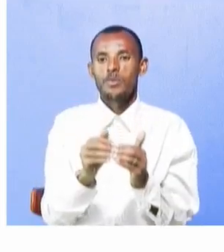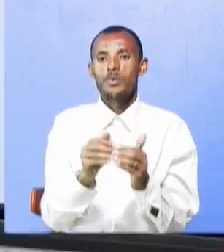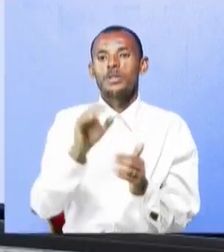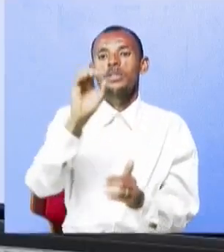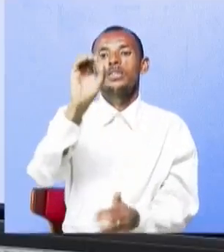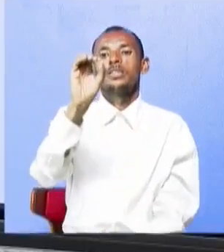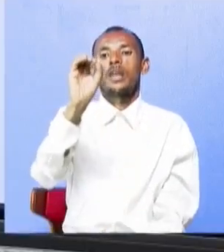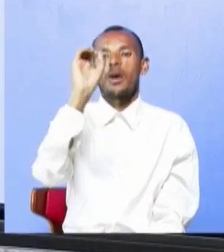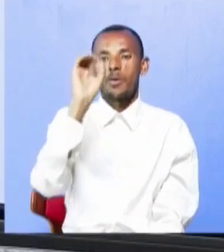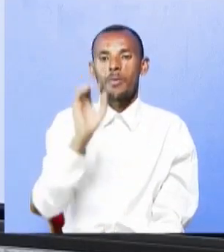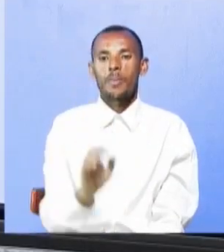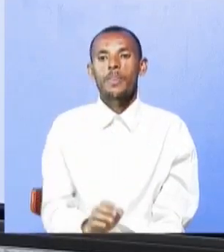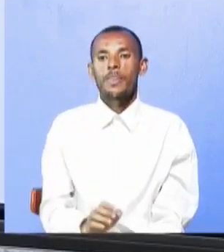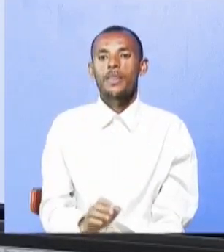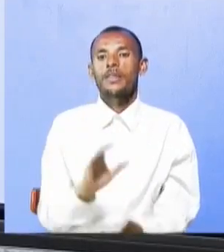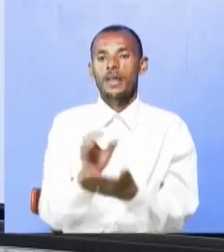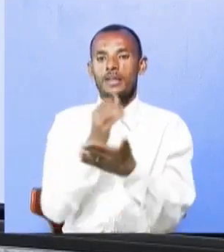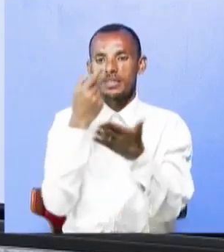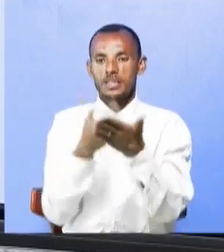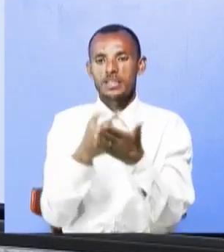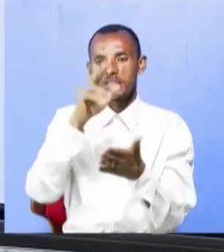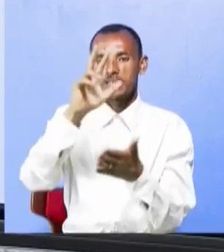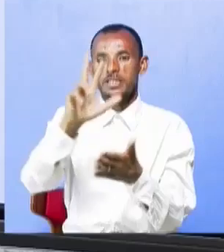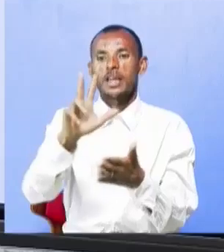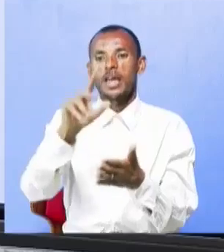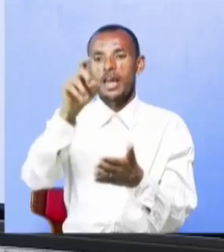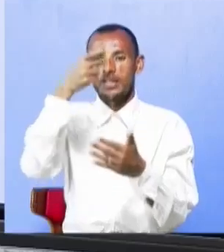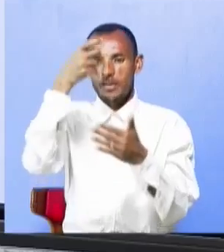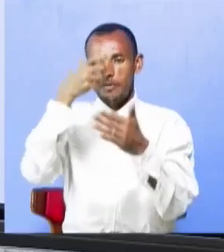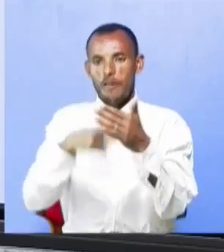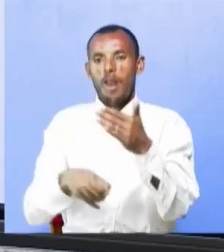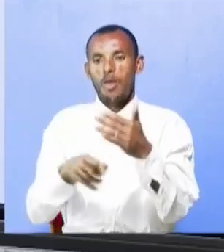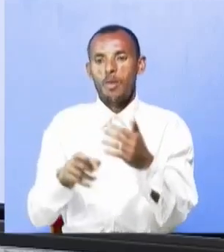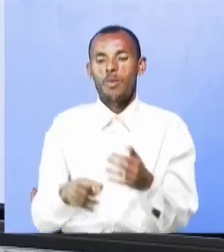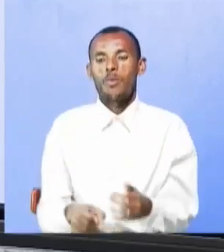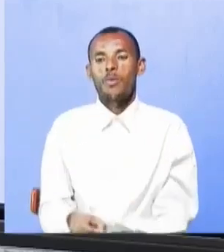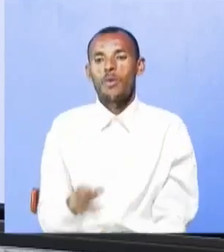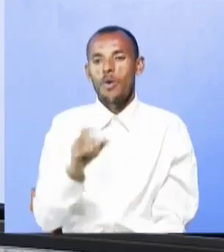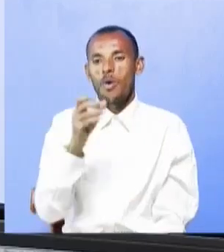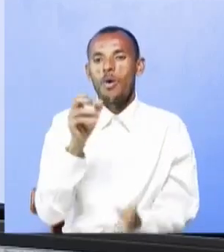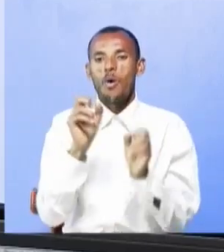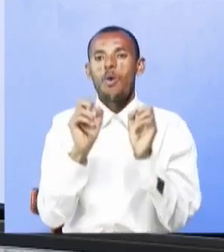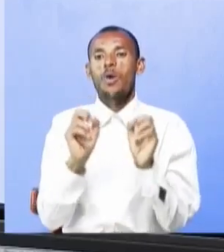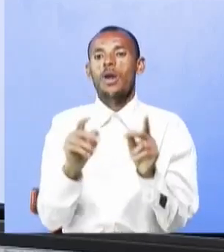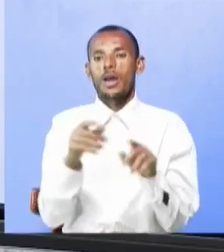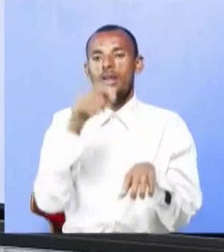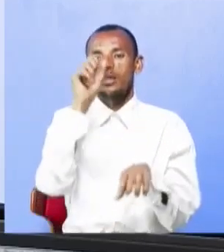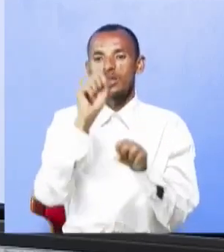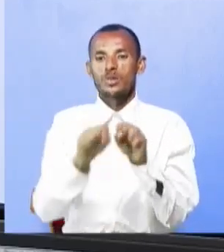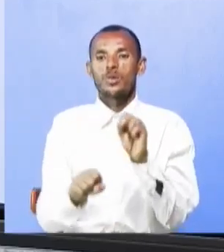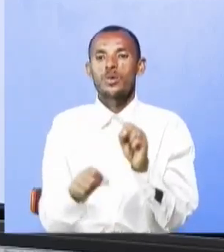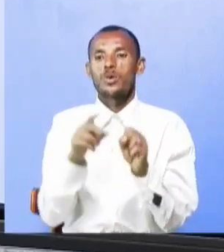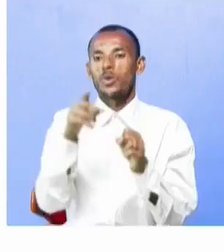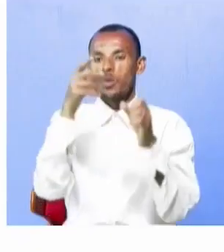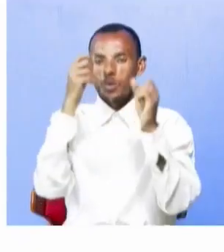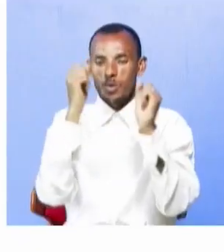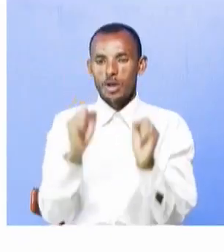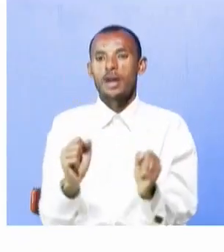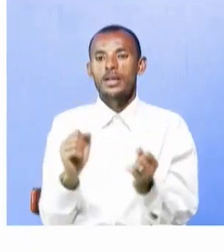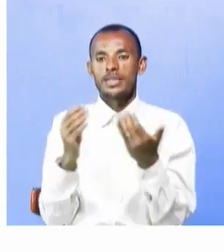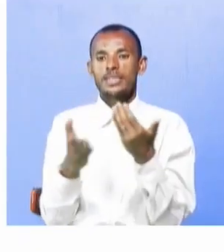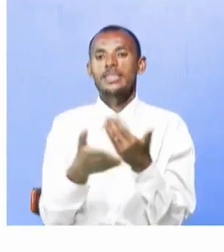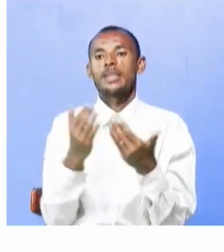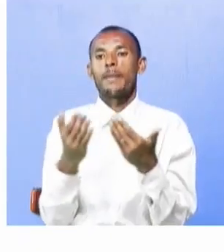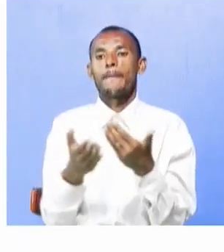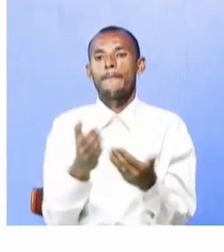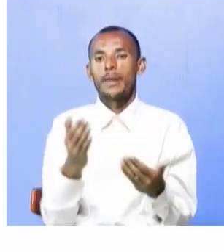0. Okay, take these 3x values. Okay, so you can simply